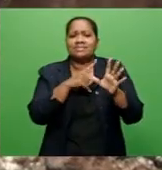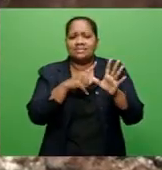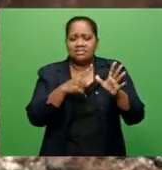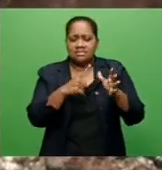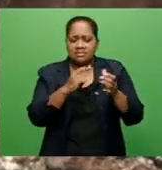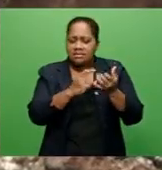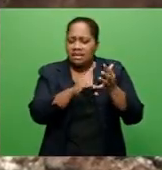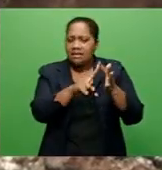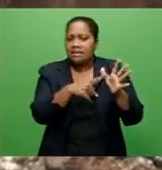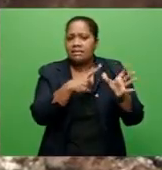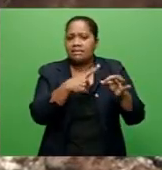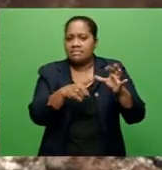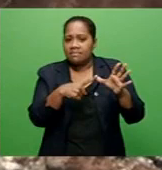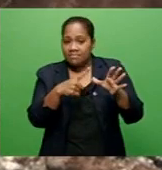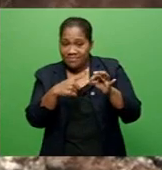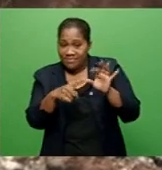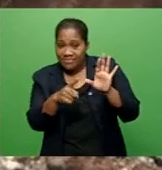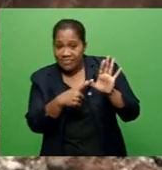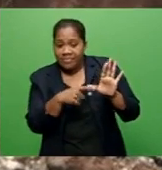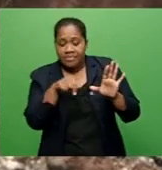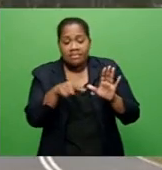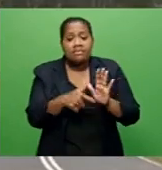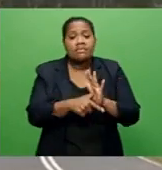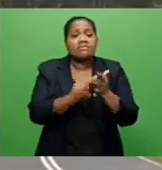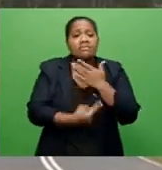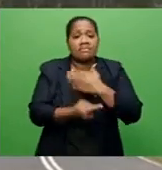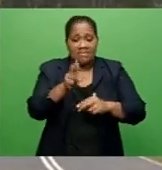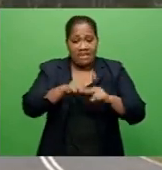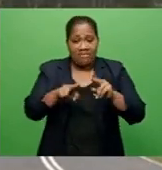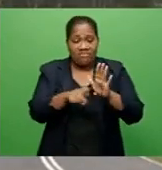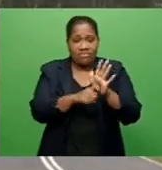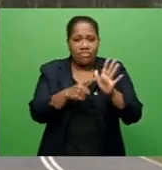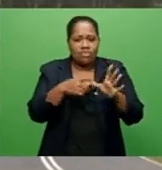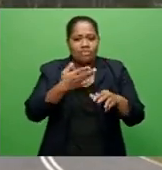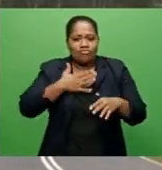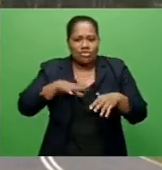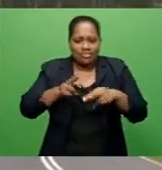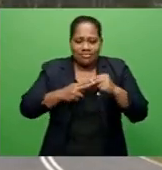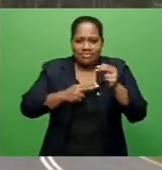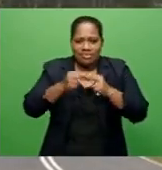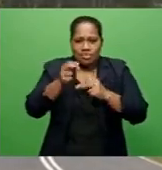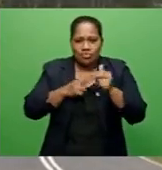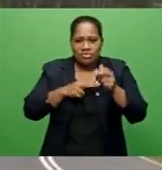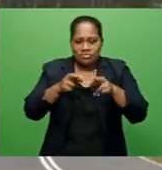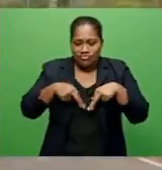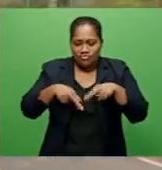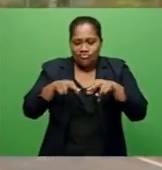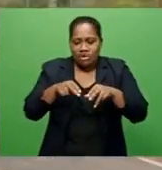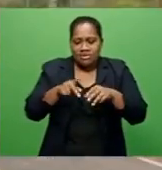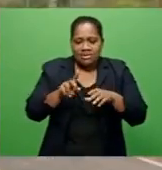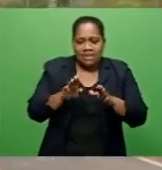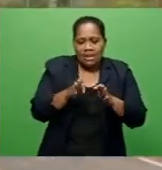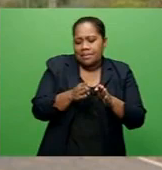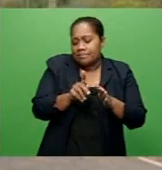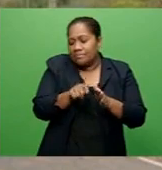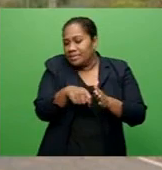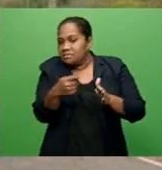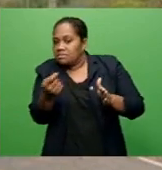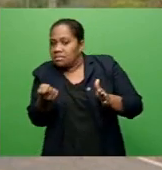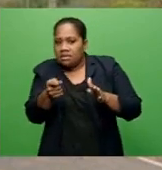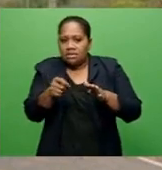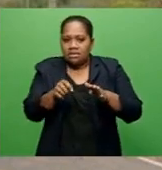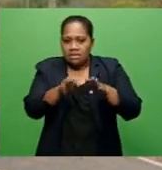time around, the Fiji Roads Authority is seeking to build a replacement road beside the slip. They came and